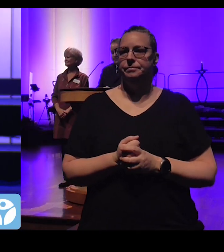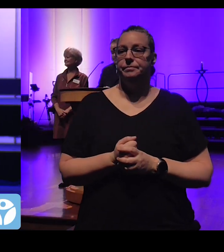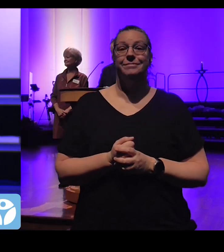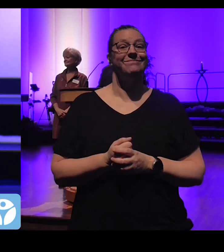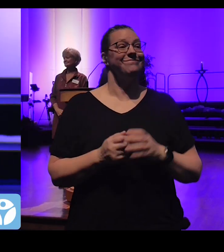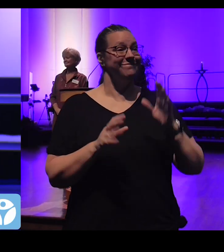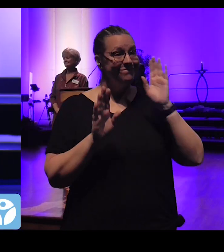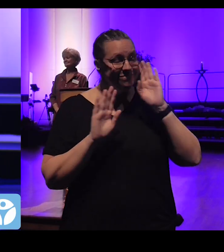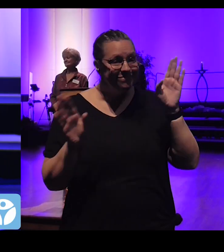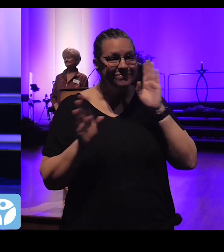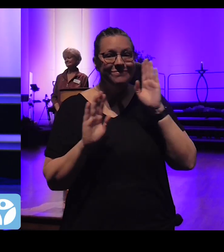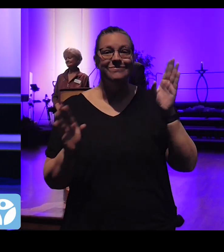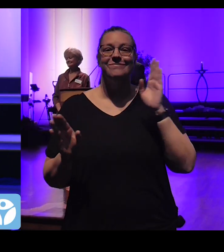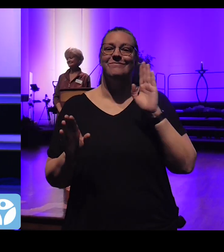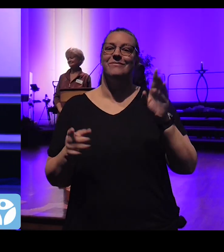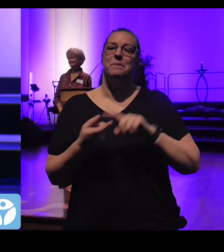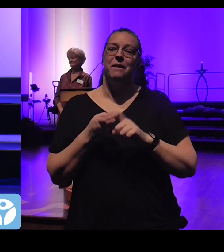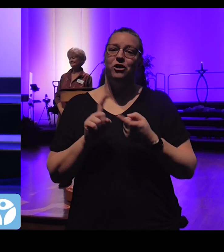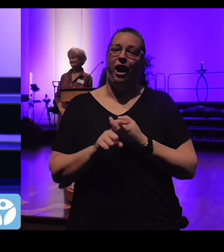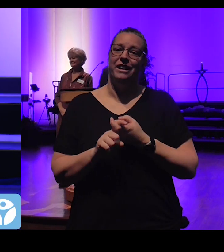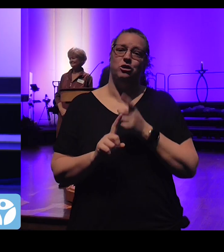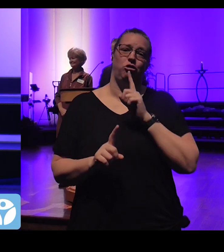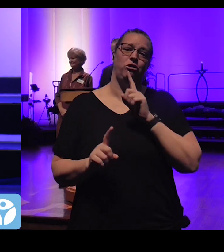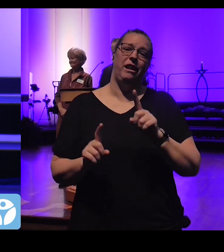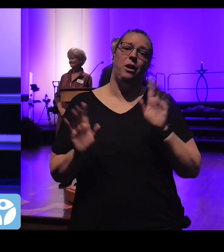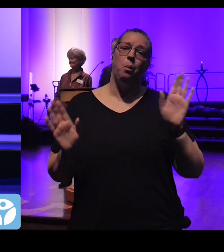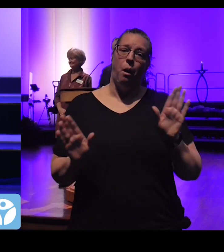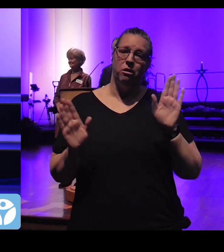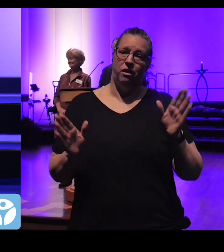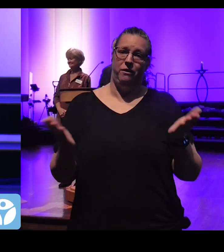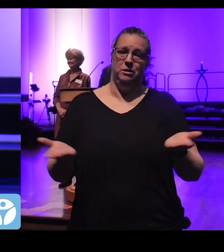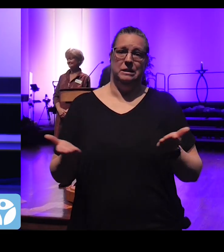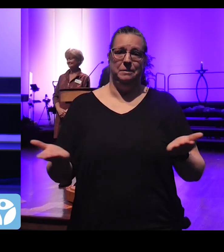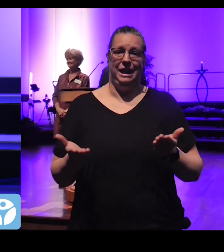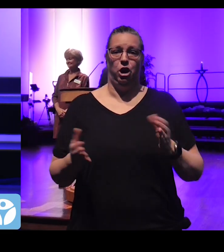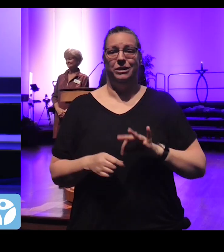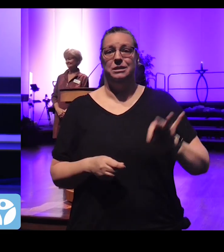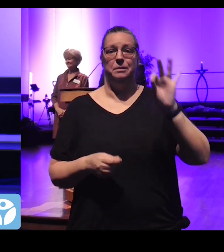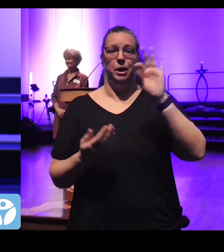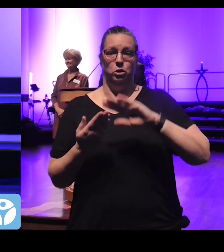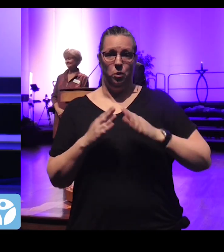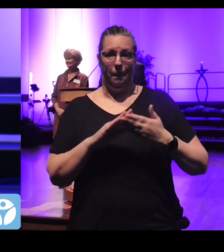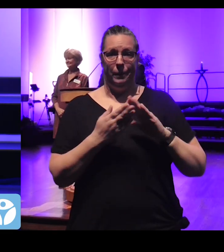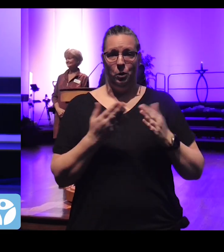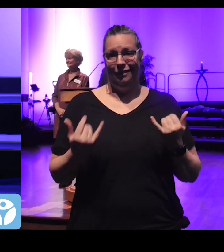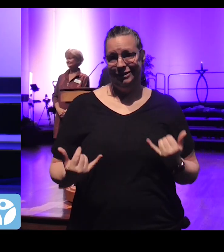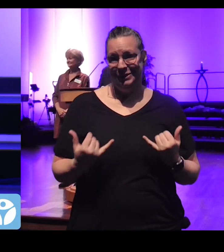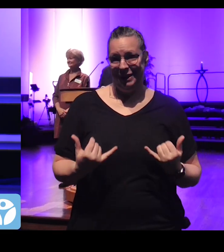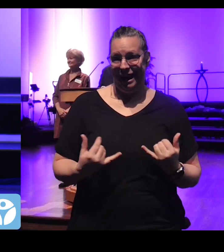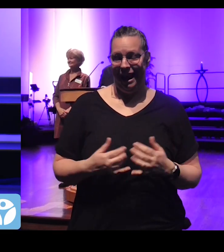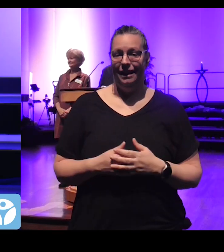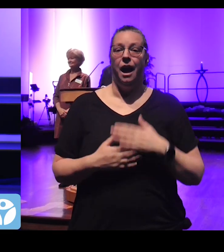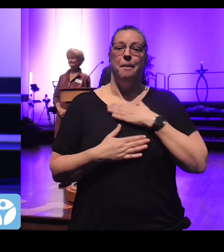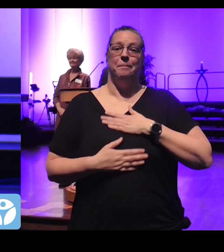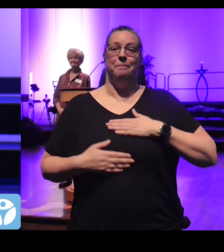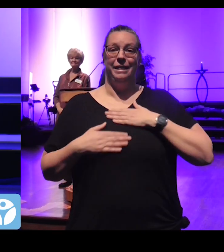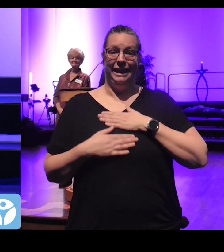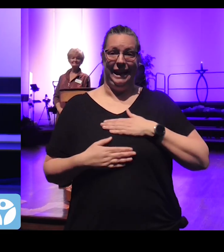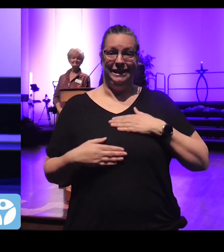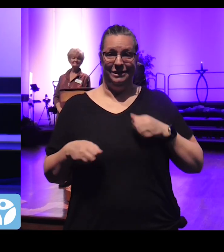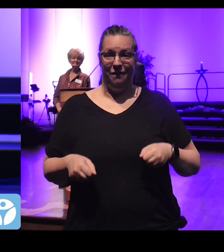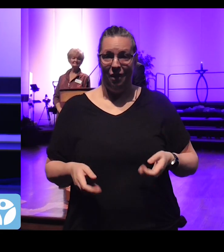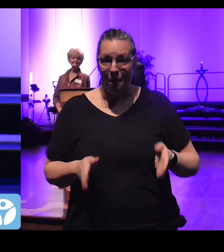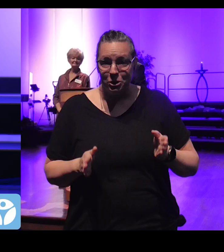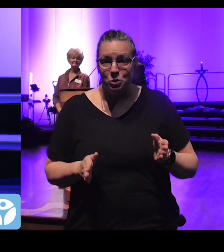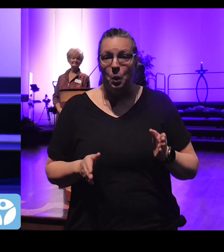My friends, it's so wonderful to be together in spiritual community and fellowship today. I'm pleased to have the